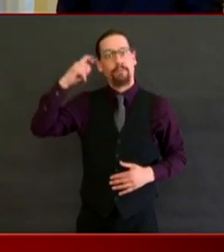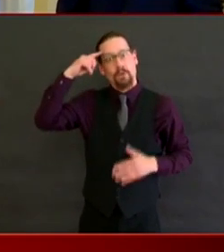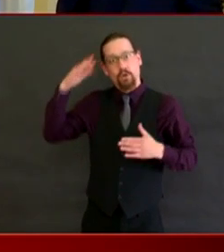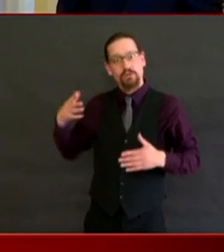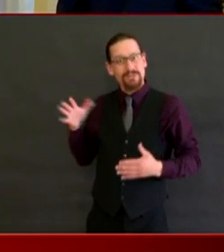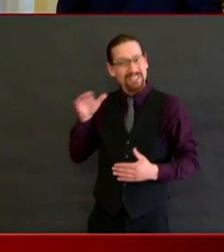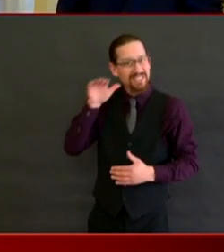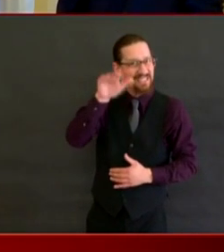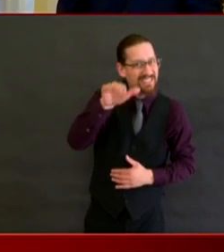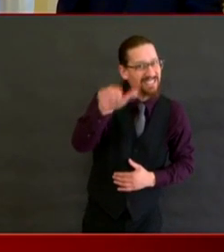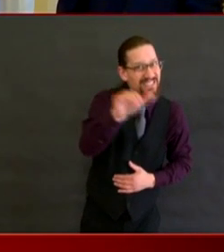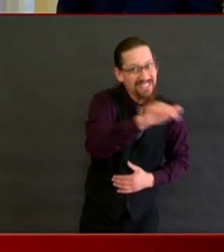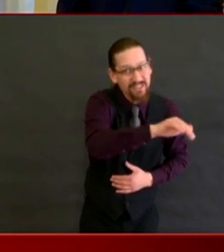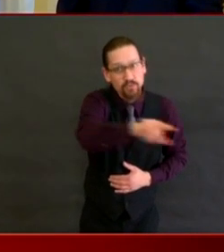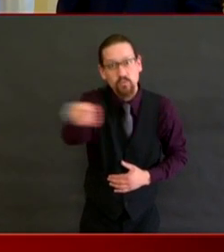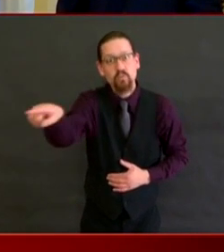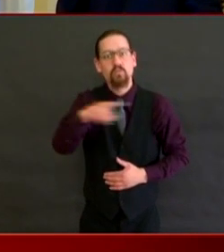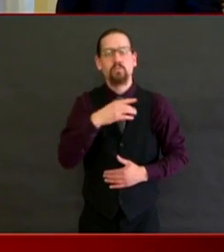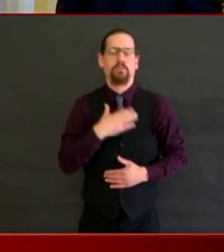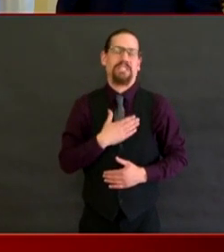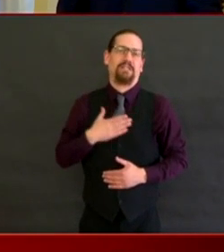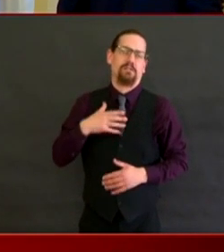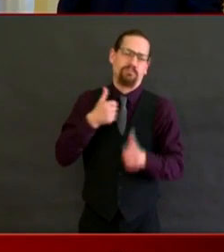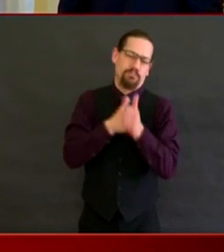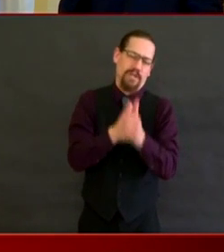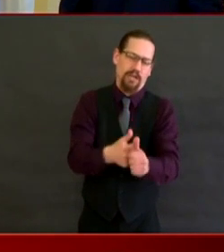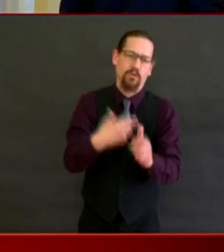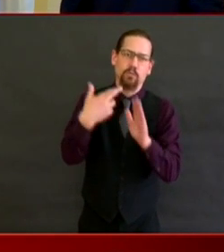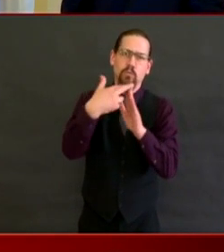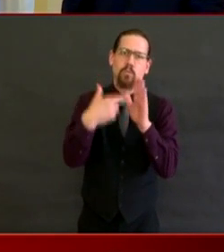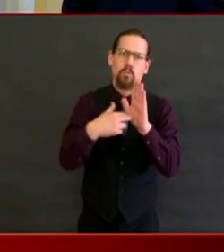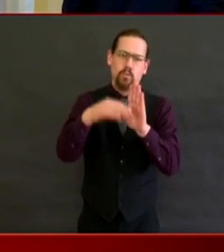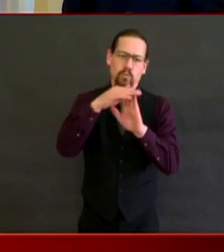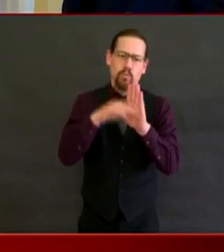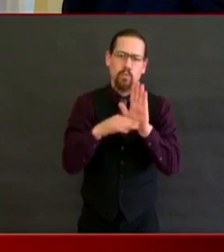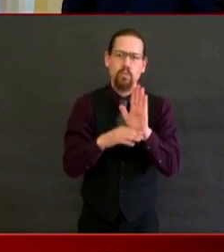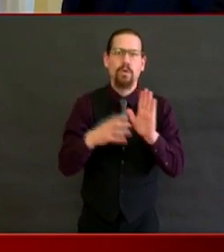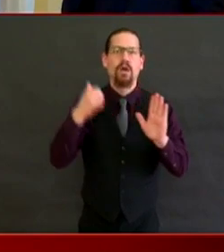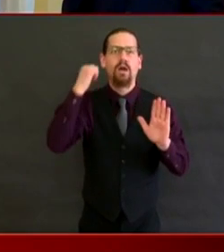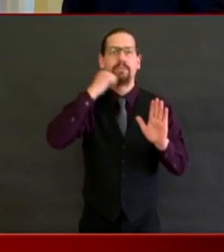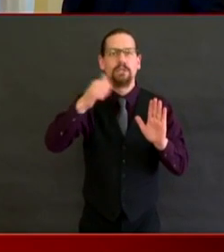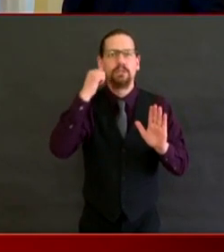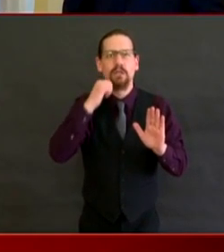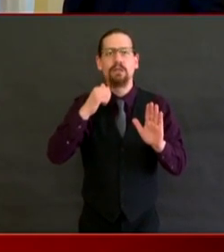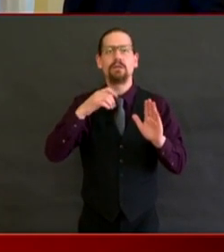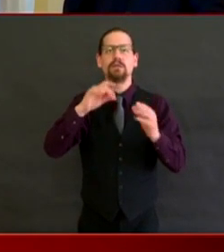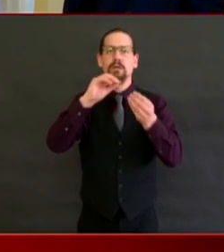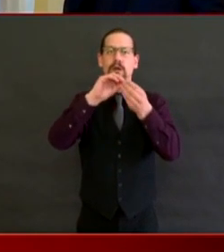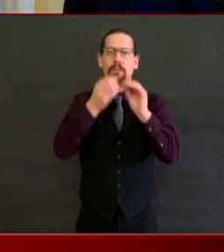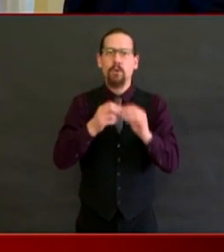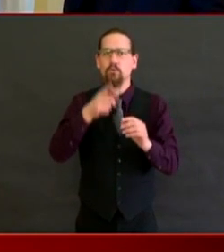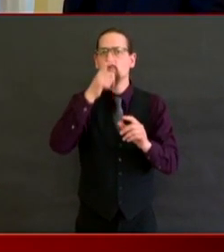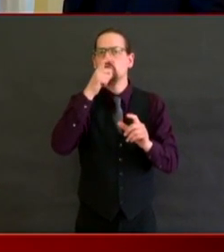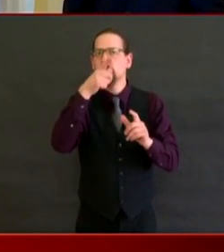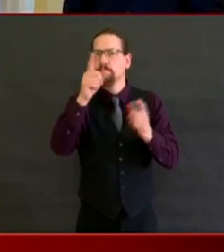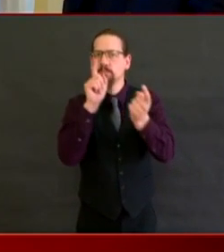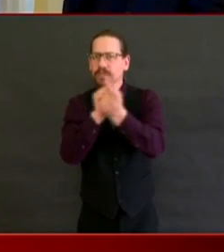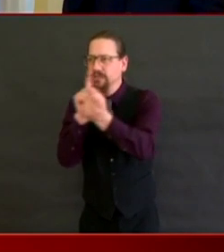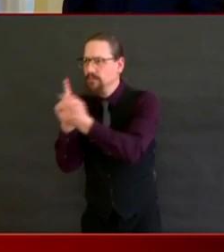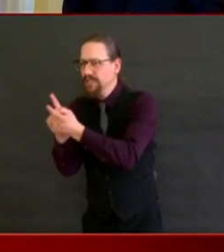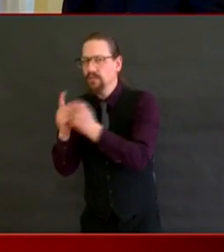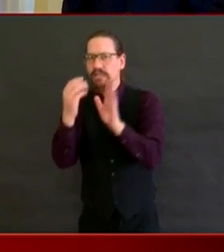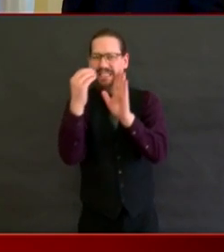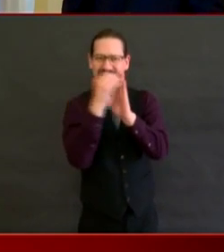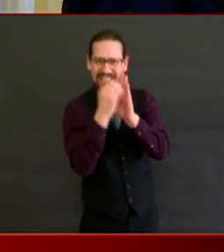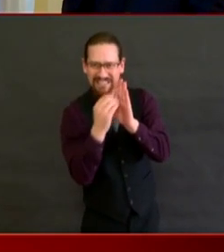you have been in contact with, so that if you get called, you're already ready with a daily list of all